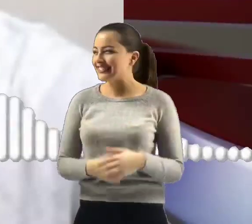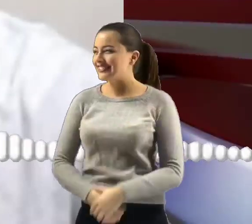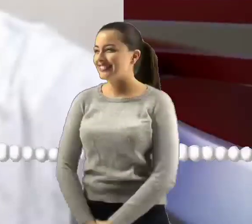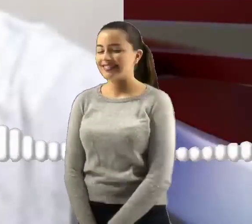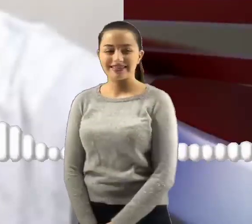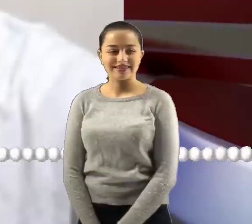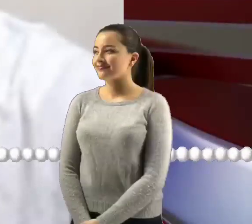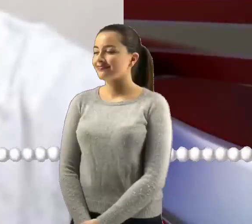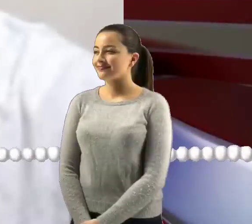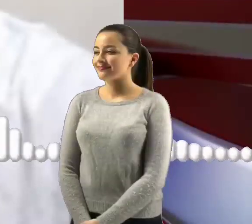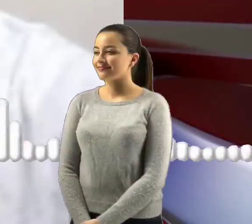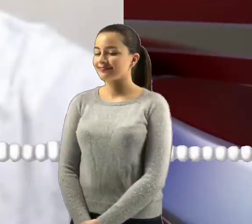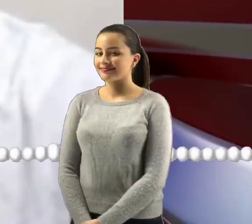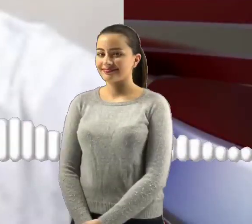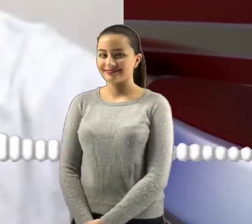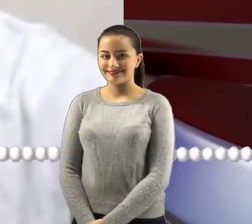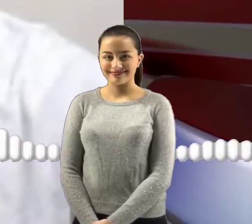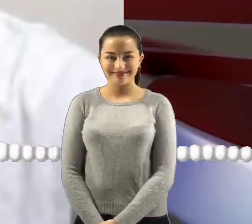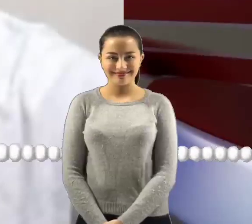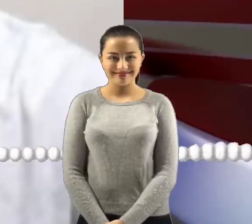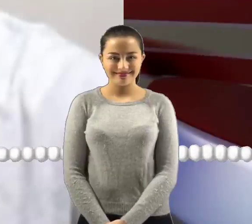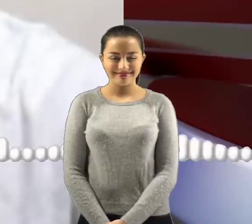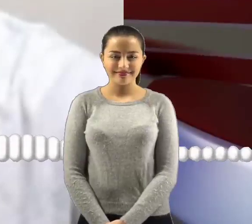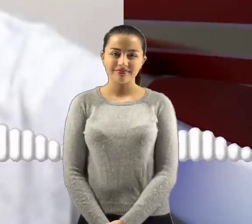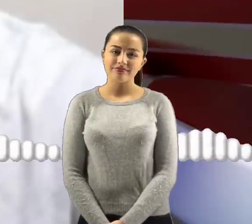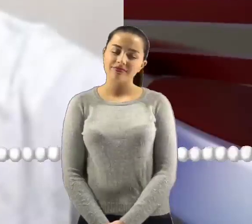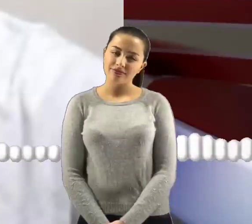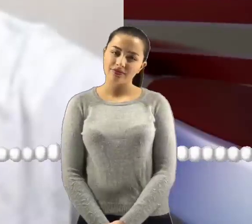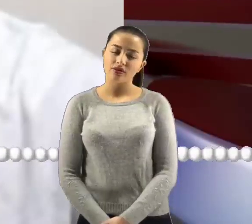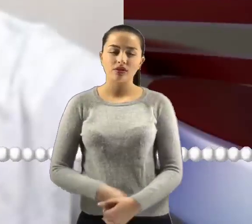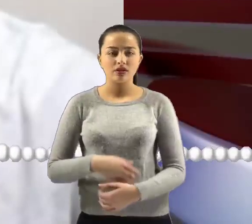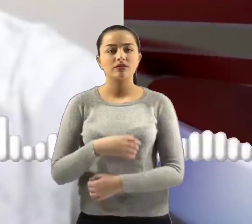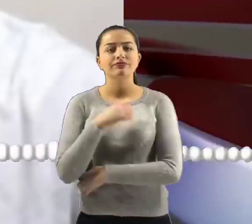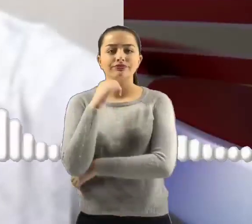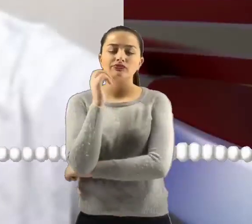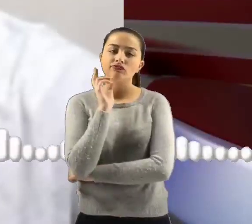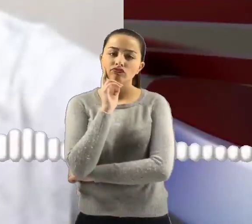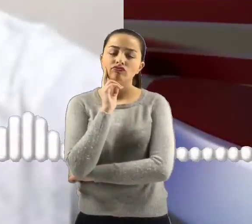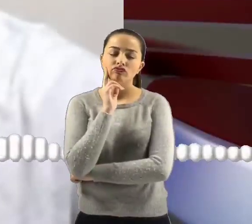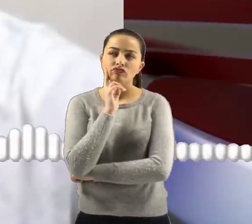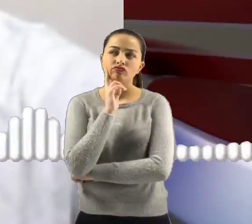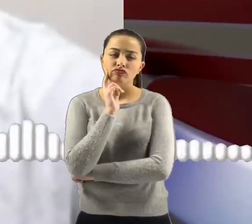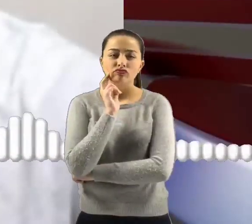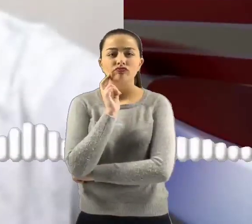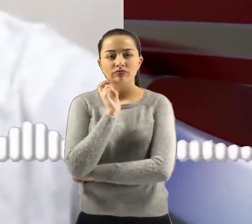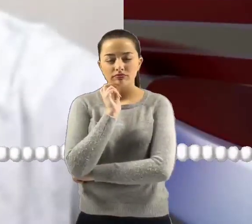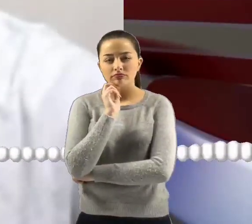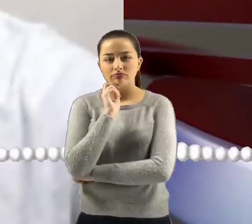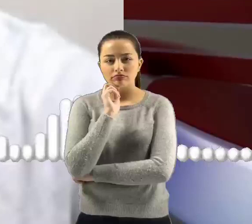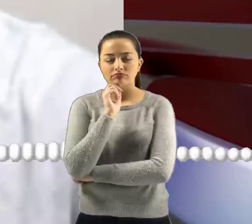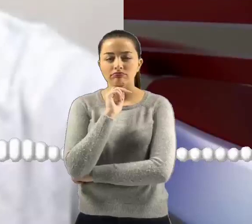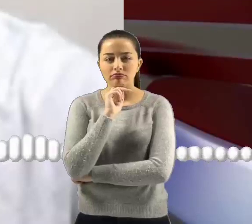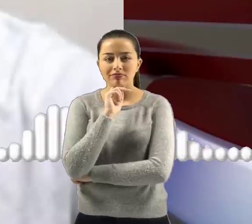vootu. So for the Nazi, why I